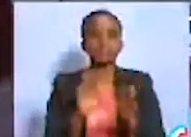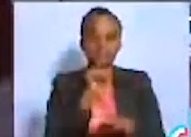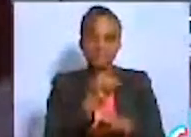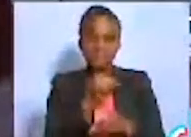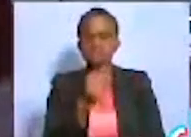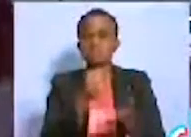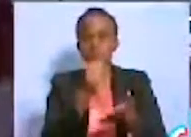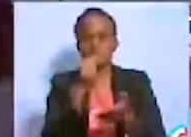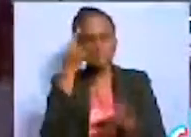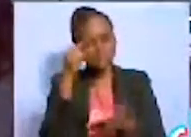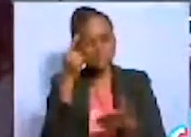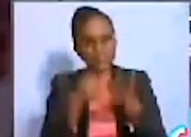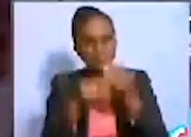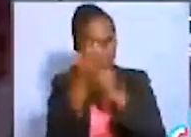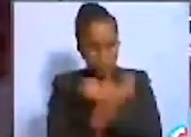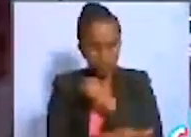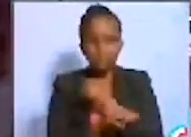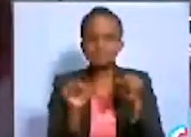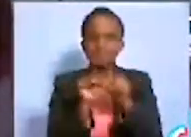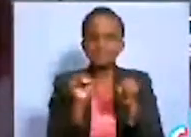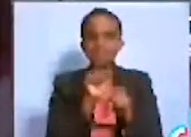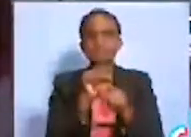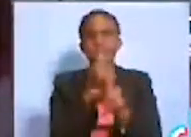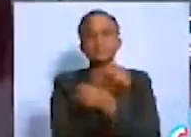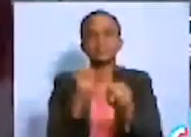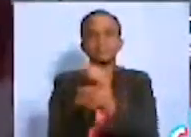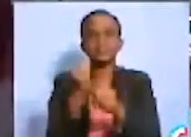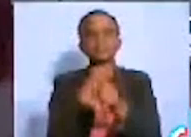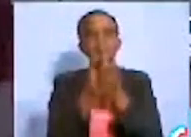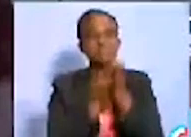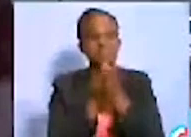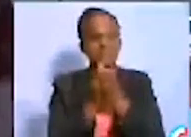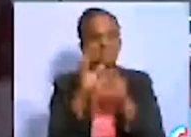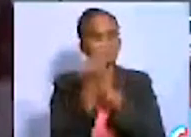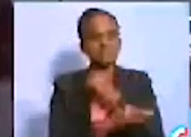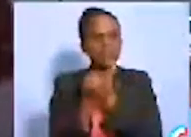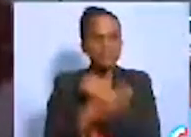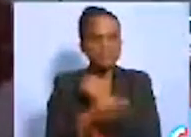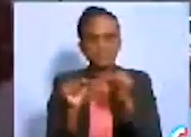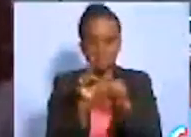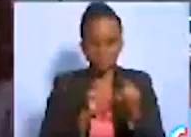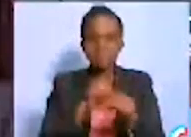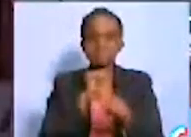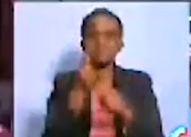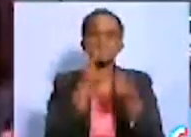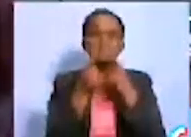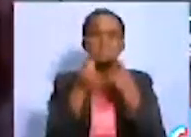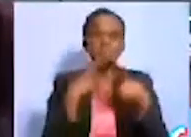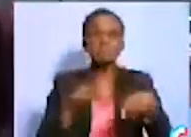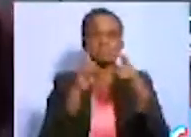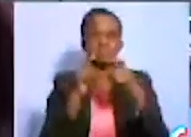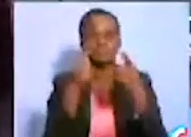This budget is foreign. Yeah. It addresses the interest of foreigners. It does not speak to